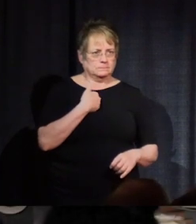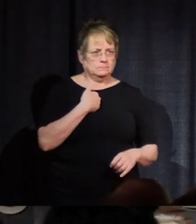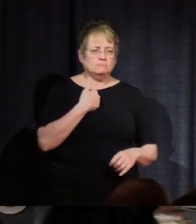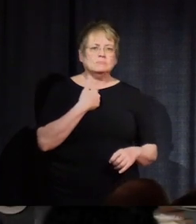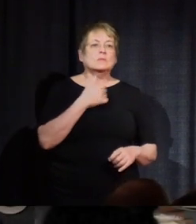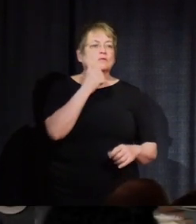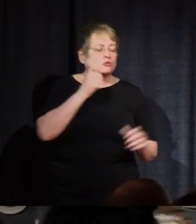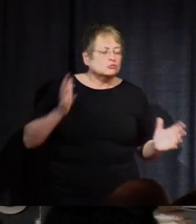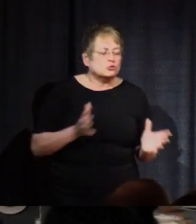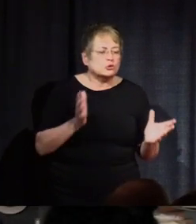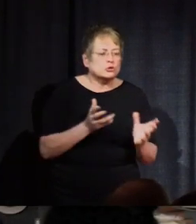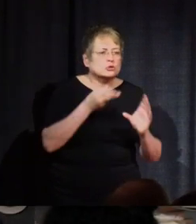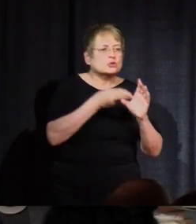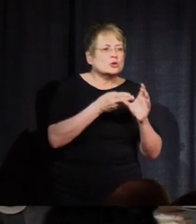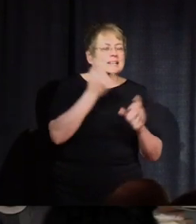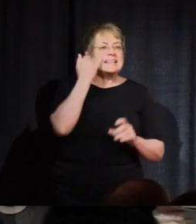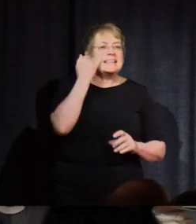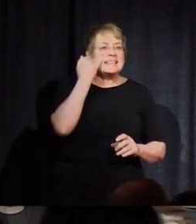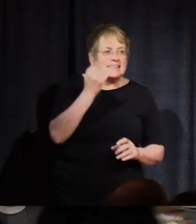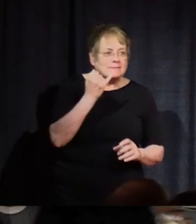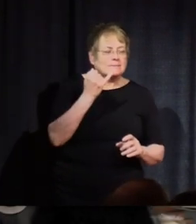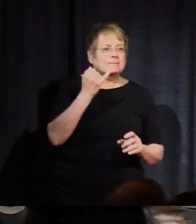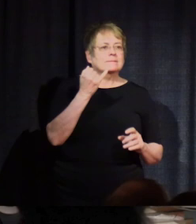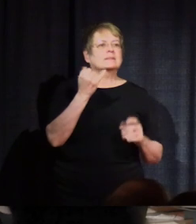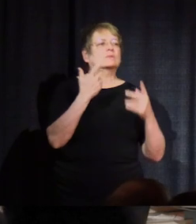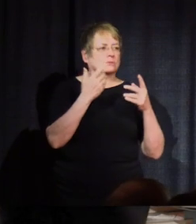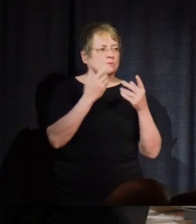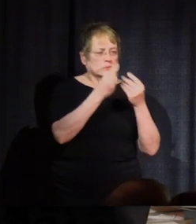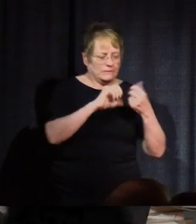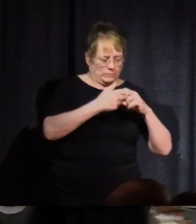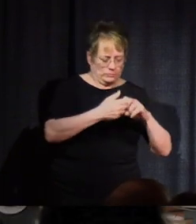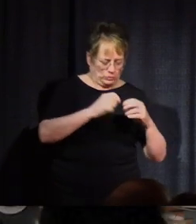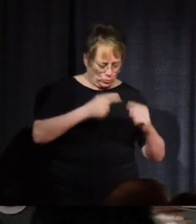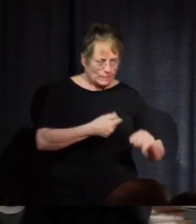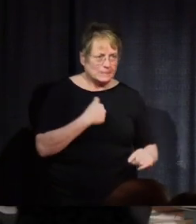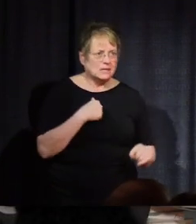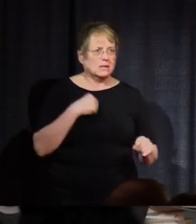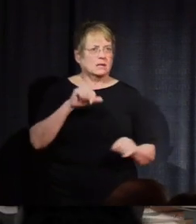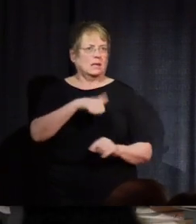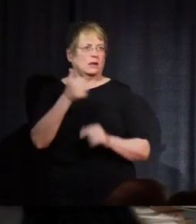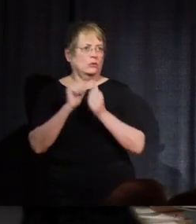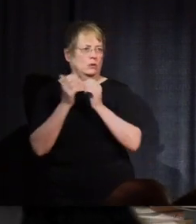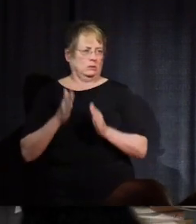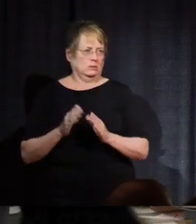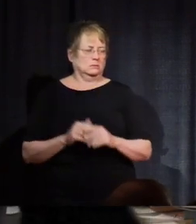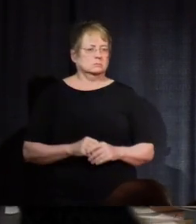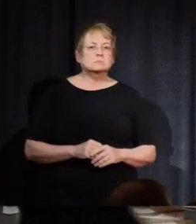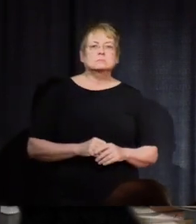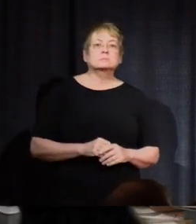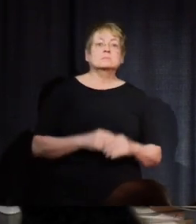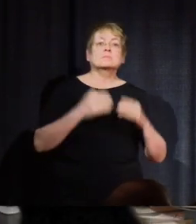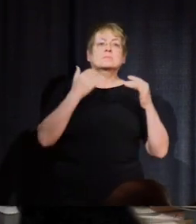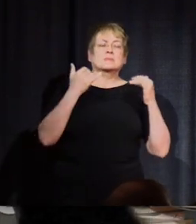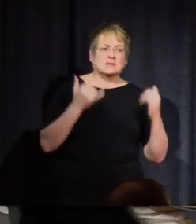encourage girls to join the sport if i was addressing the issues that harm me and others now